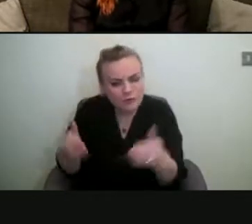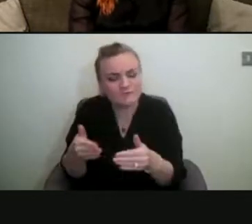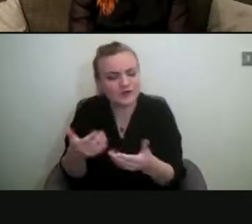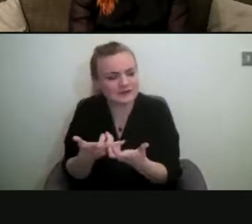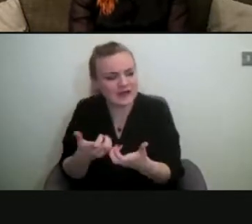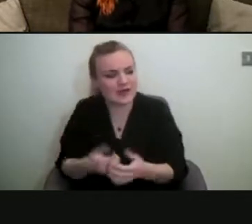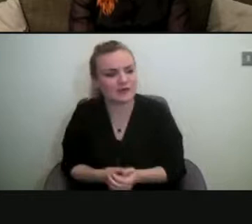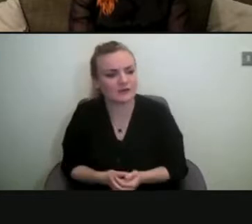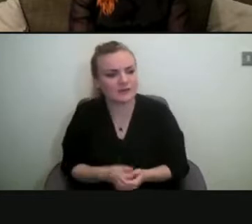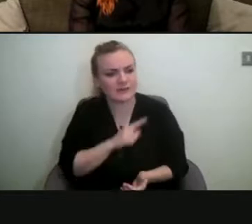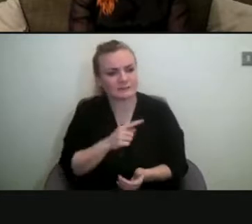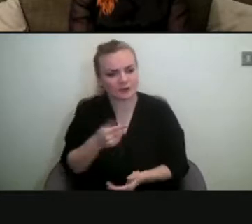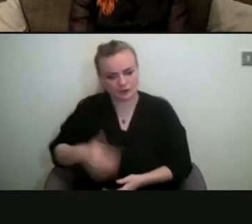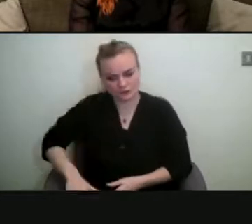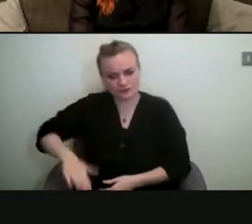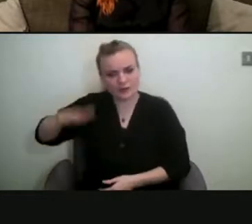child.